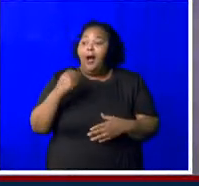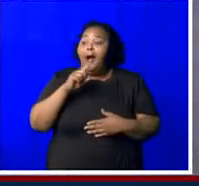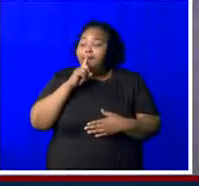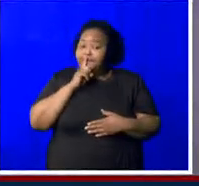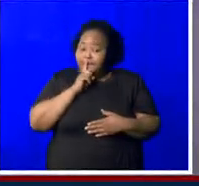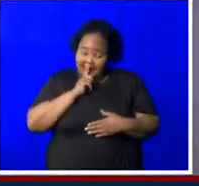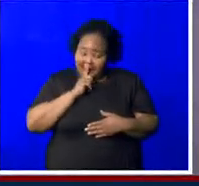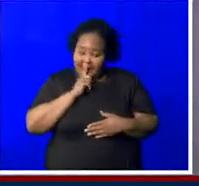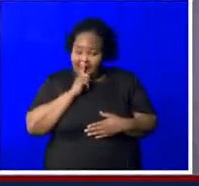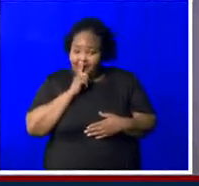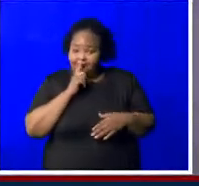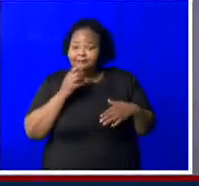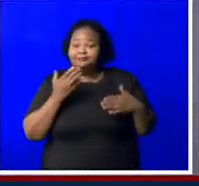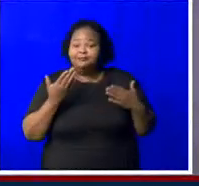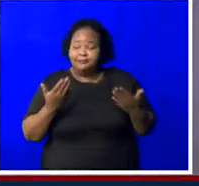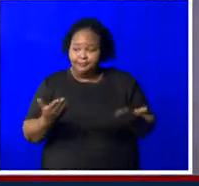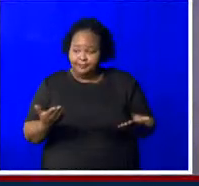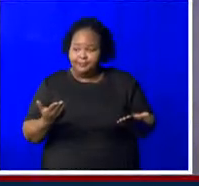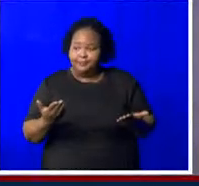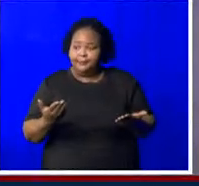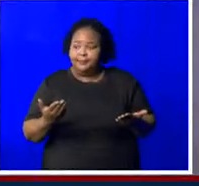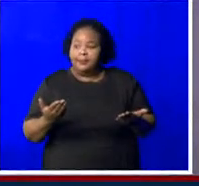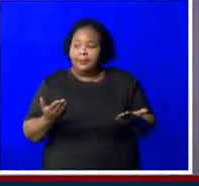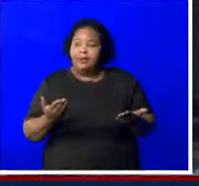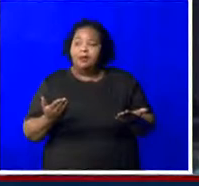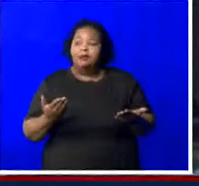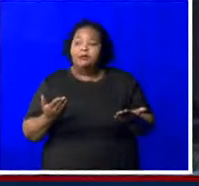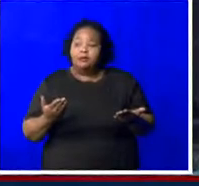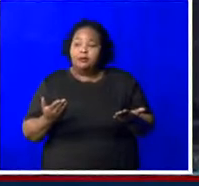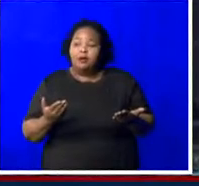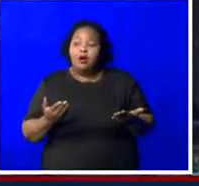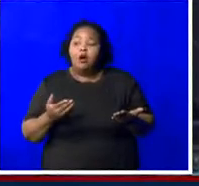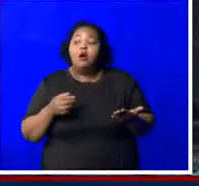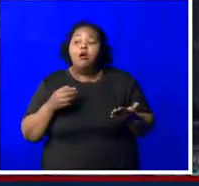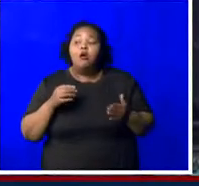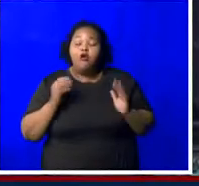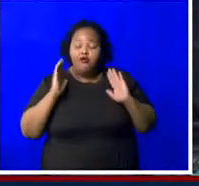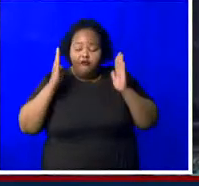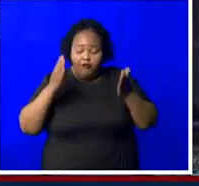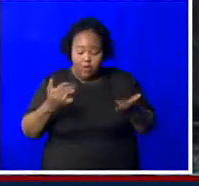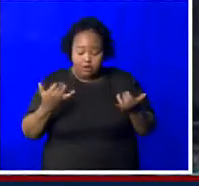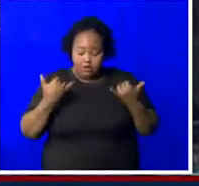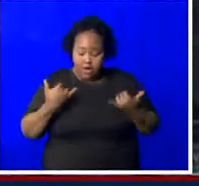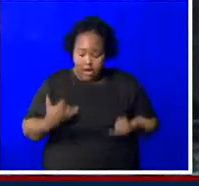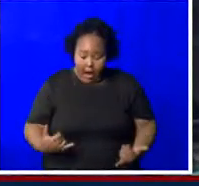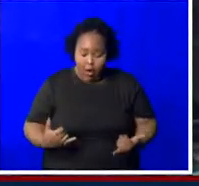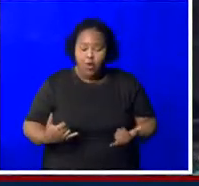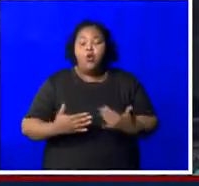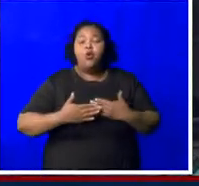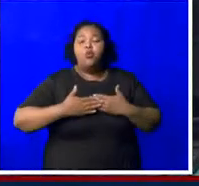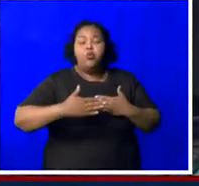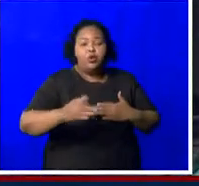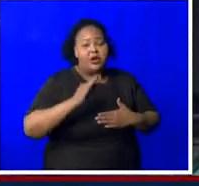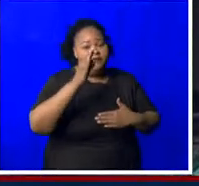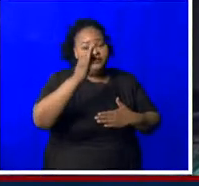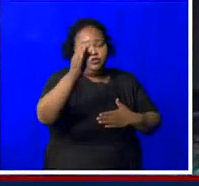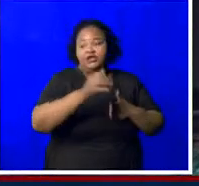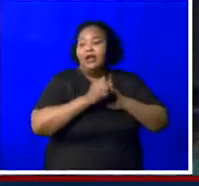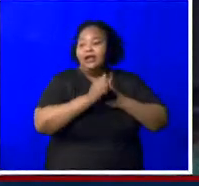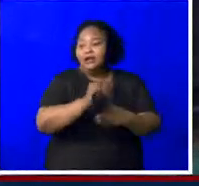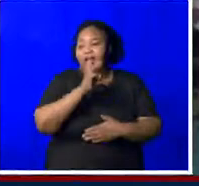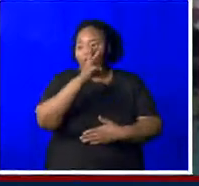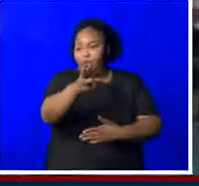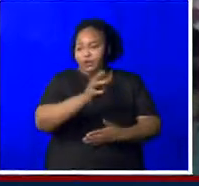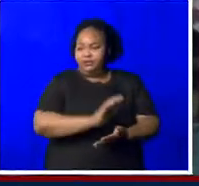today and also leaders of tomorrow. Induna yetemfundo umhlonishwa Owen Nqomalo obeyimelelwe